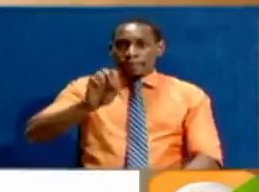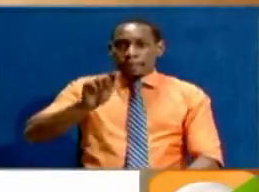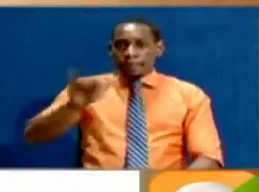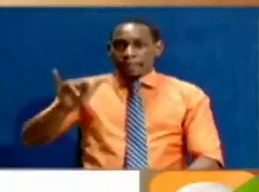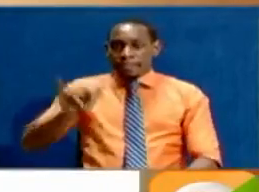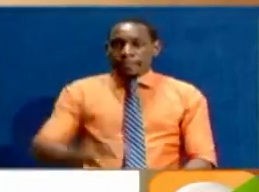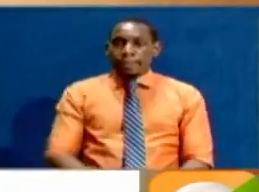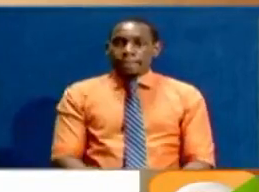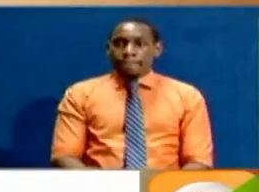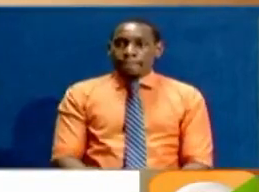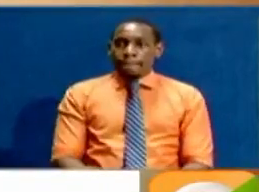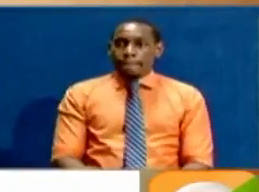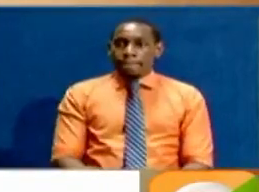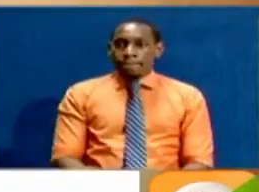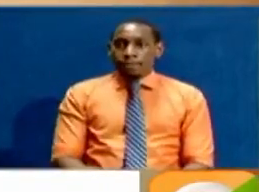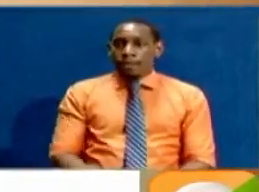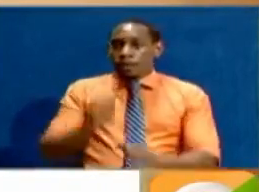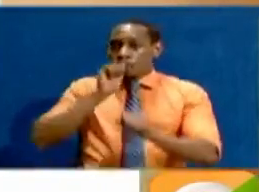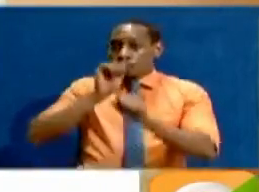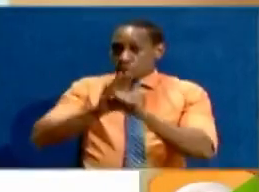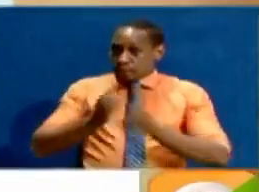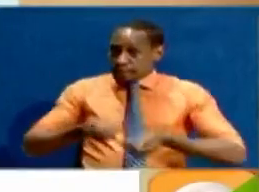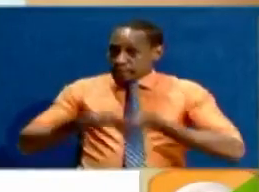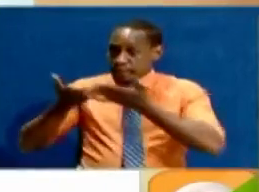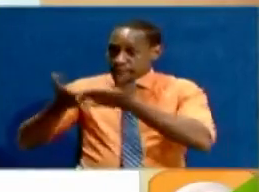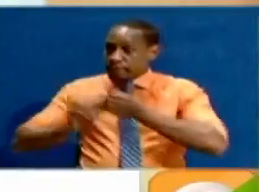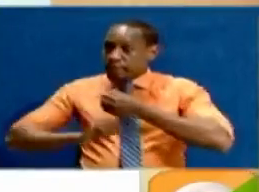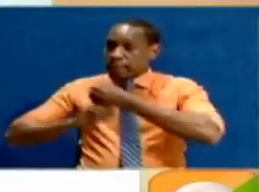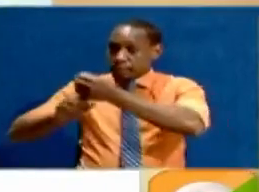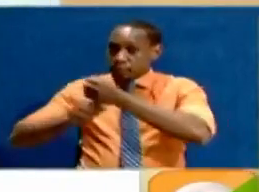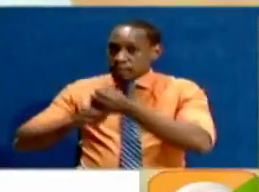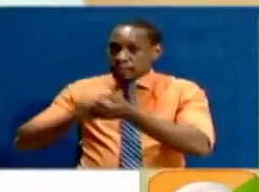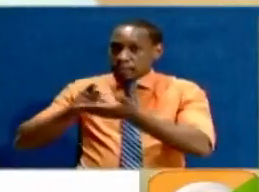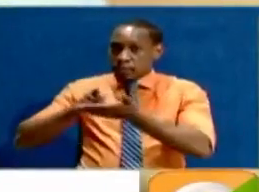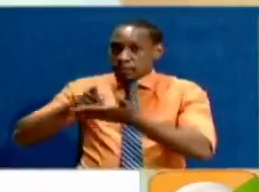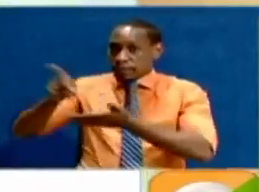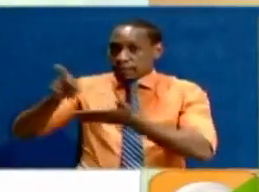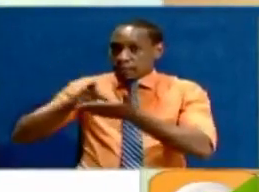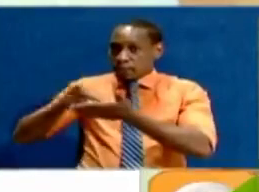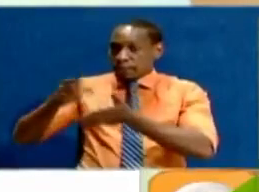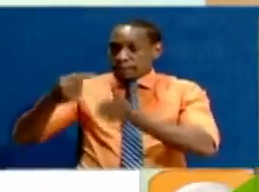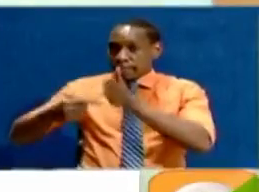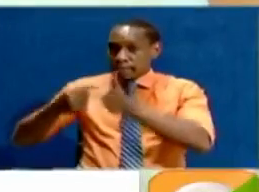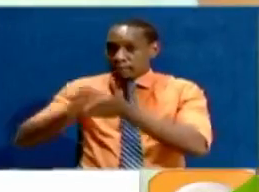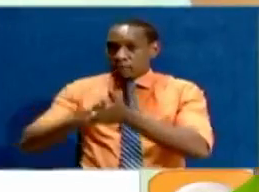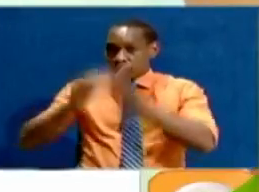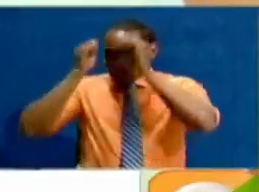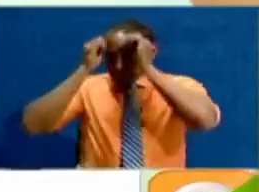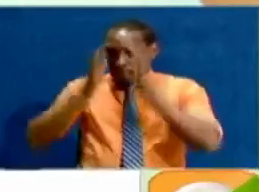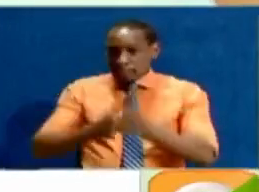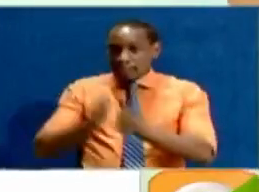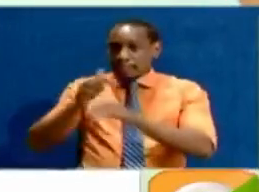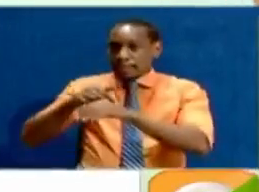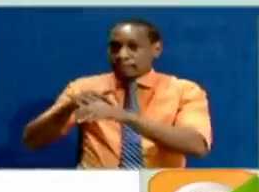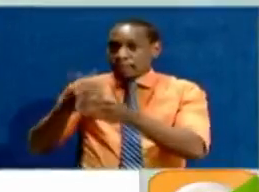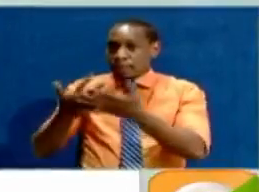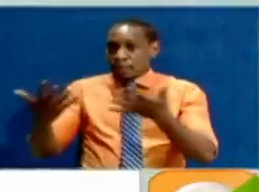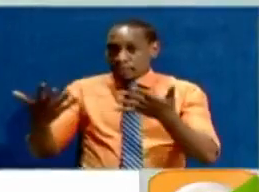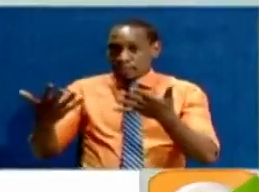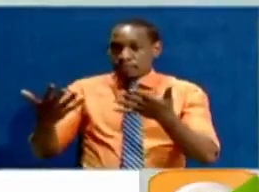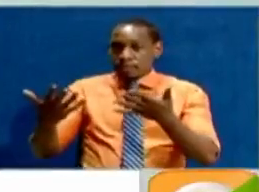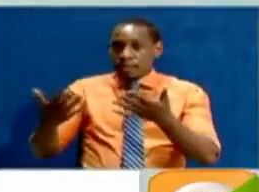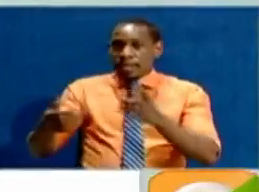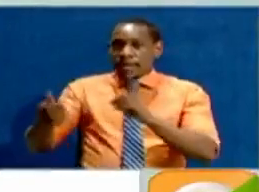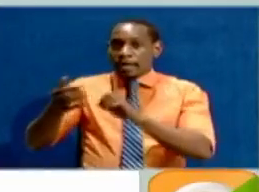Miner. A promise was given to support and procure these innovations from the students once their products